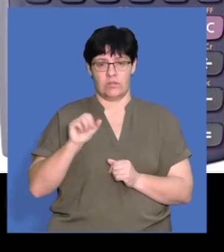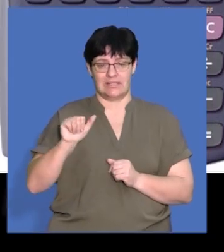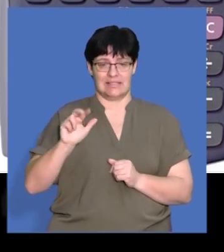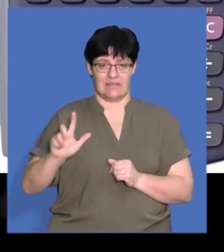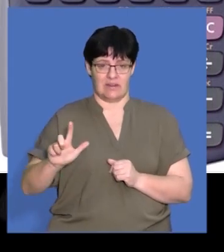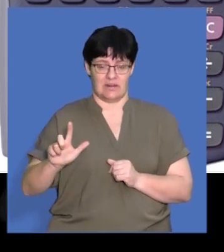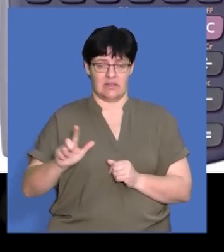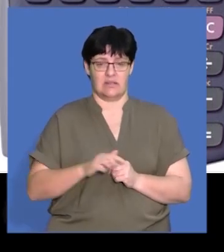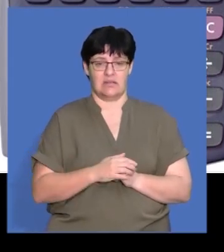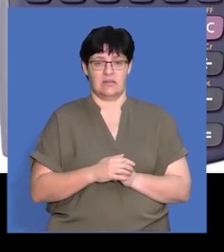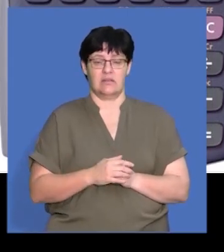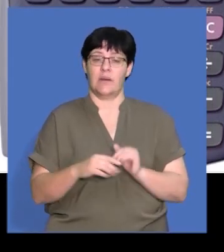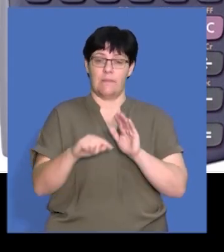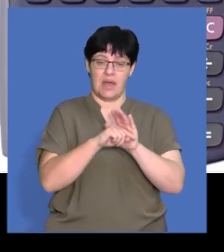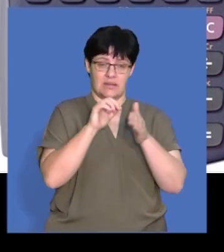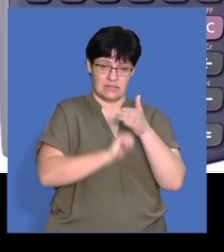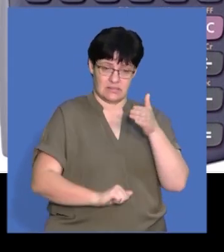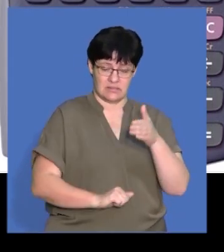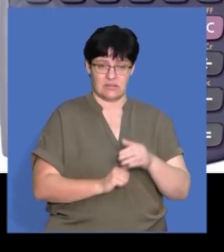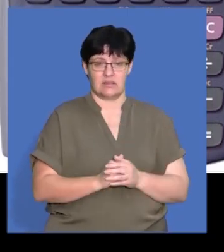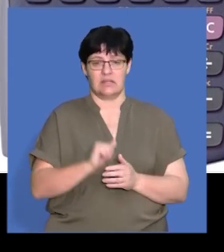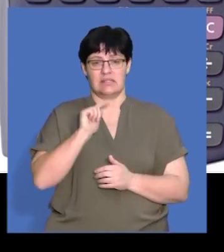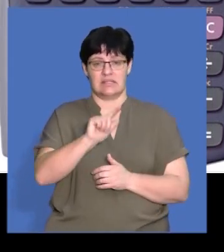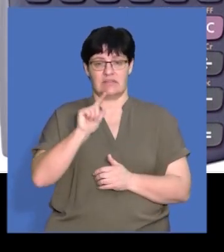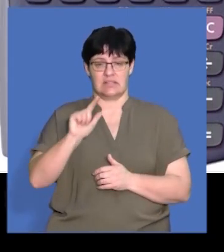14,067 minus